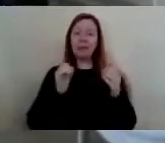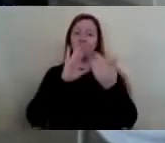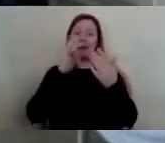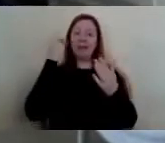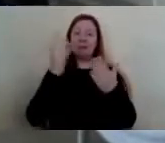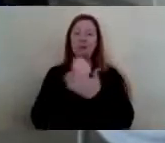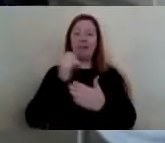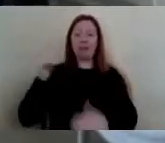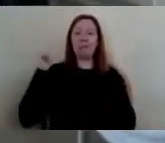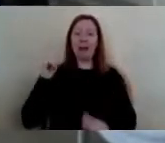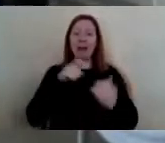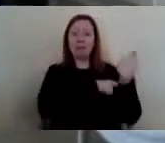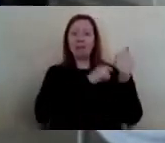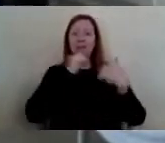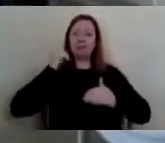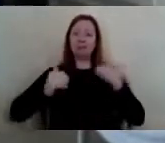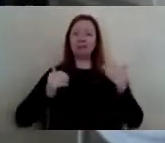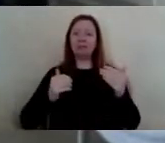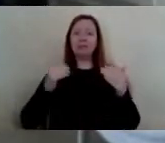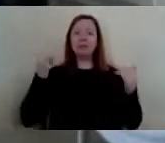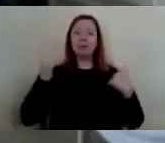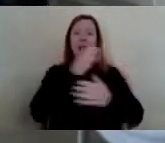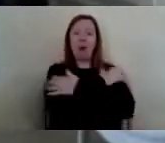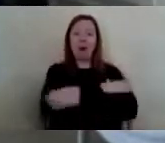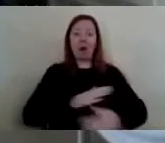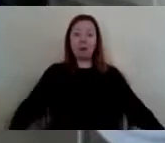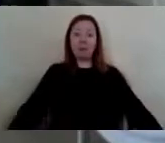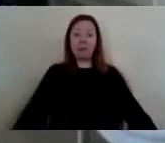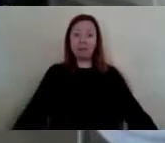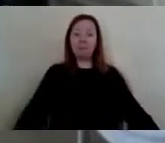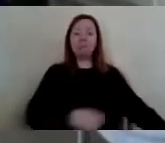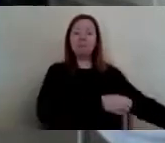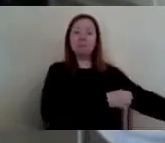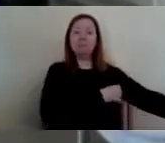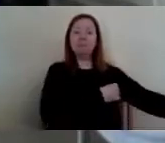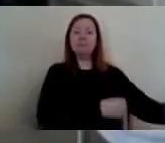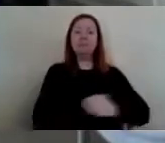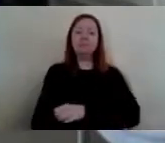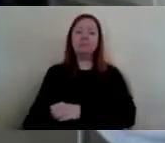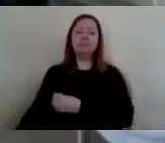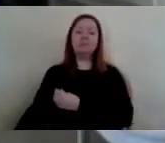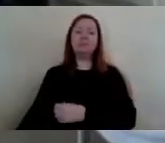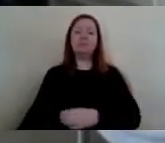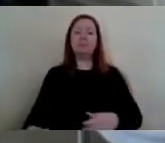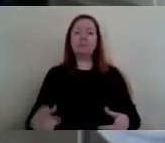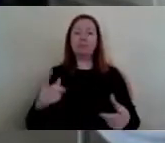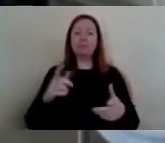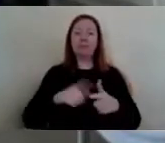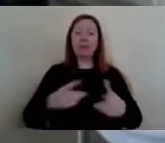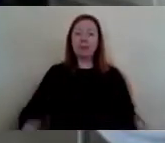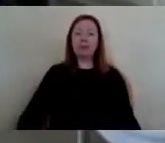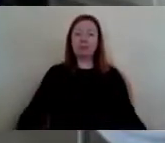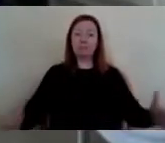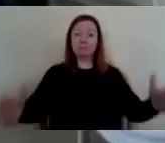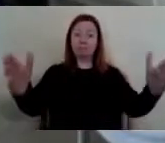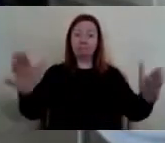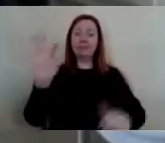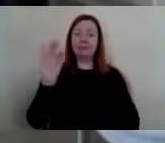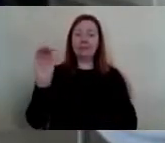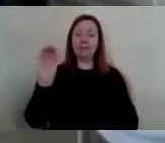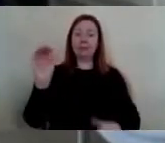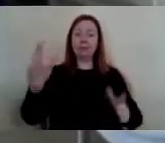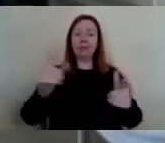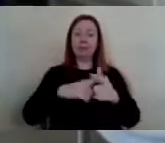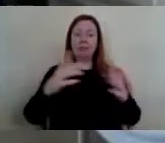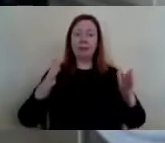back muscles going. So now I want you to put your arms by your side. I'm gonna back up just a little bit here. Lift them up straight up 90 degrees. Bring